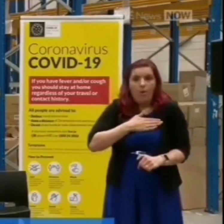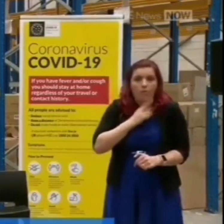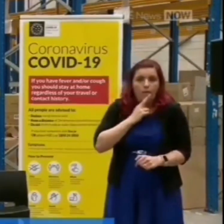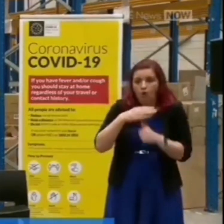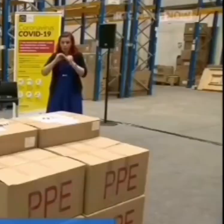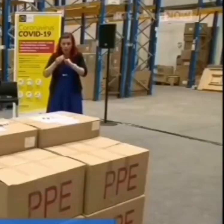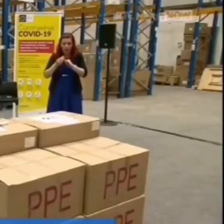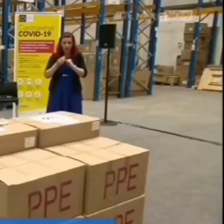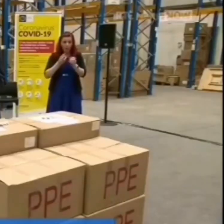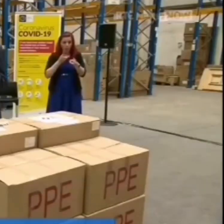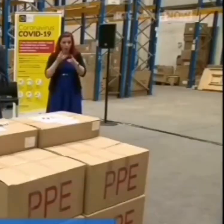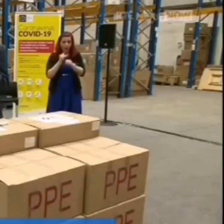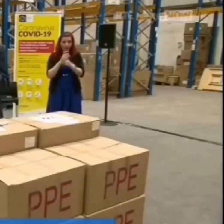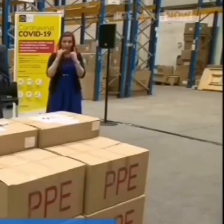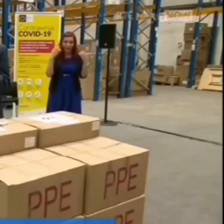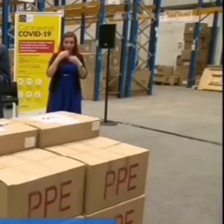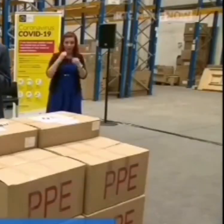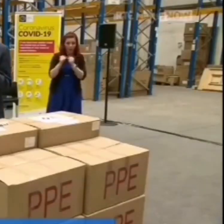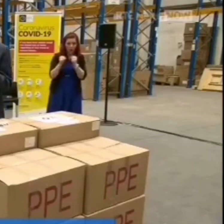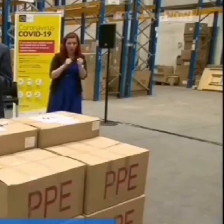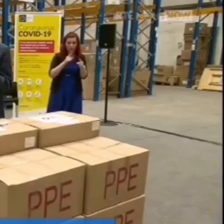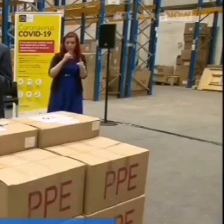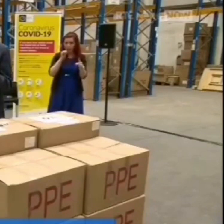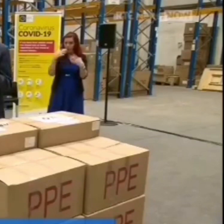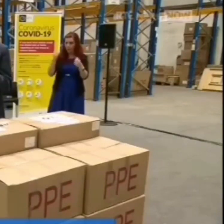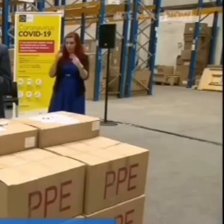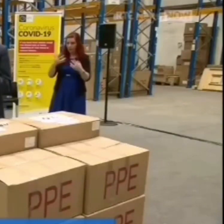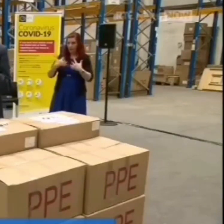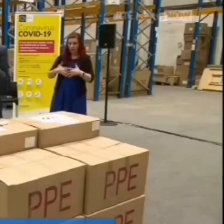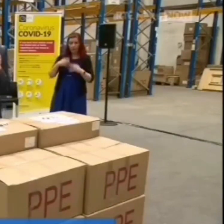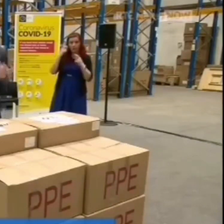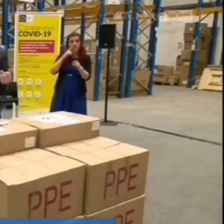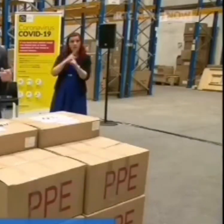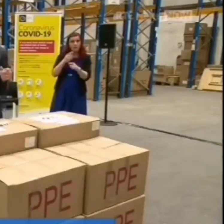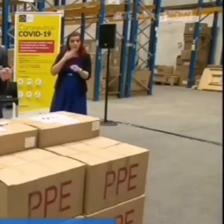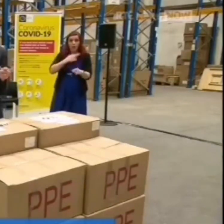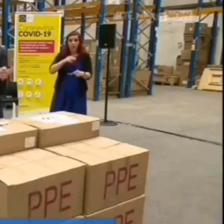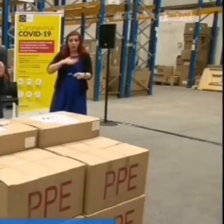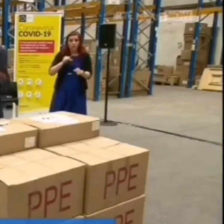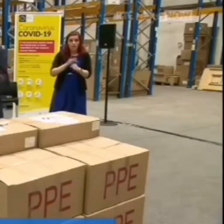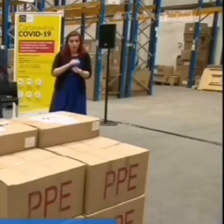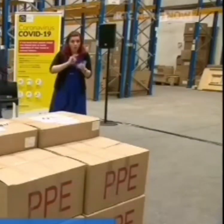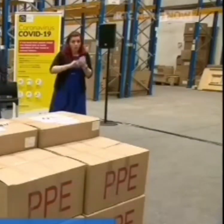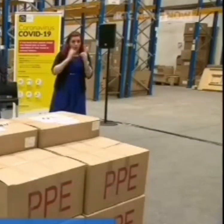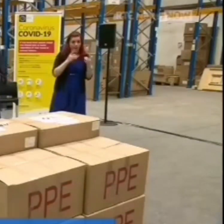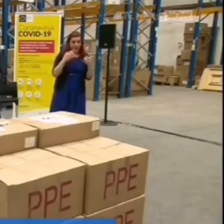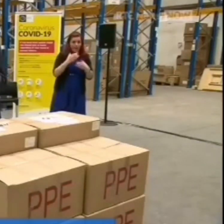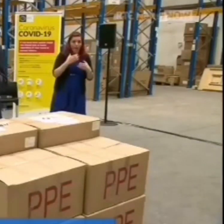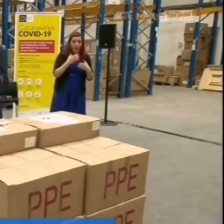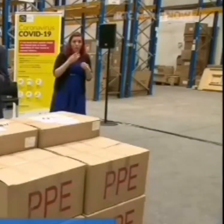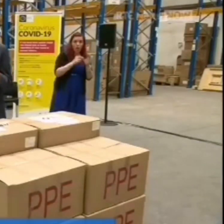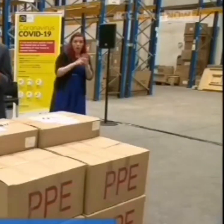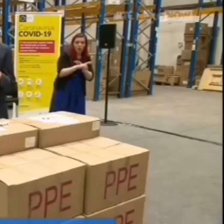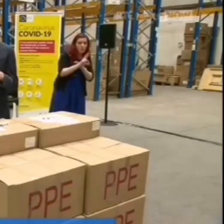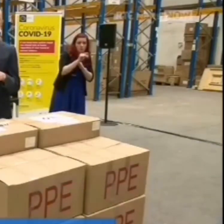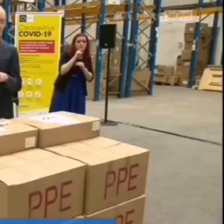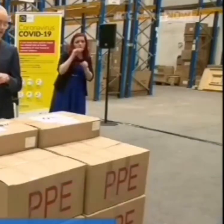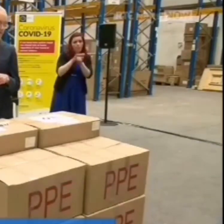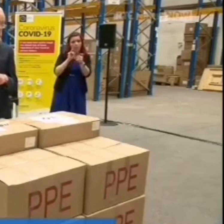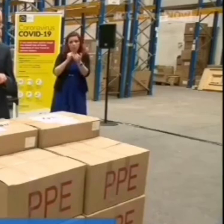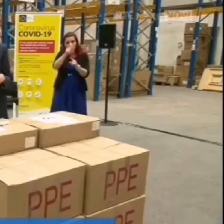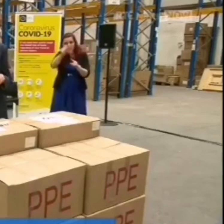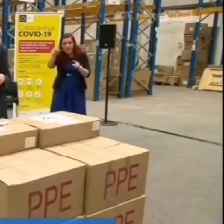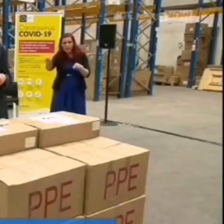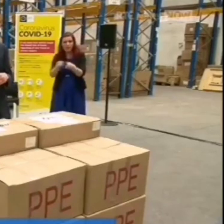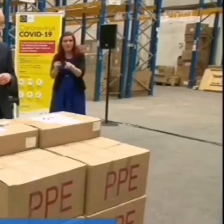healthcare settings. And again, to emphasize that this is important both for healthcare workers and for patients, because infection prevention and control is about